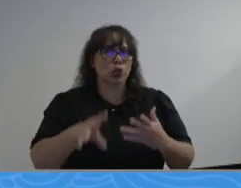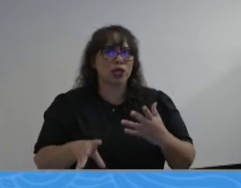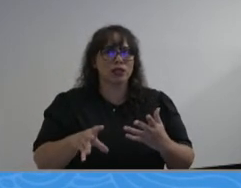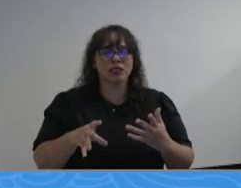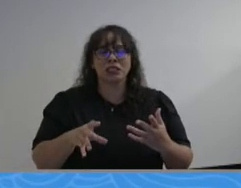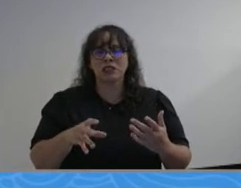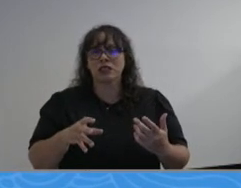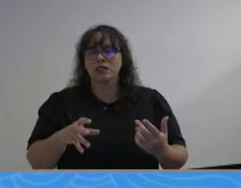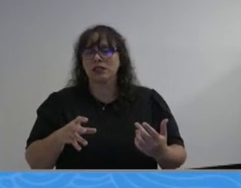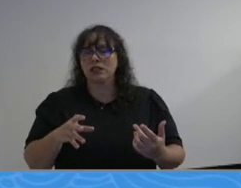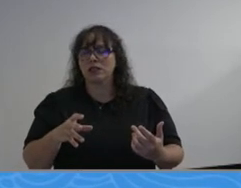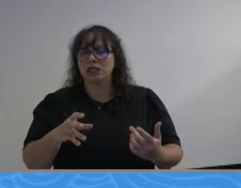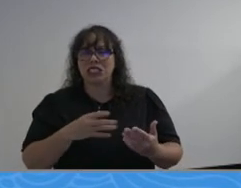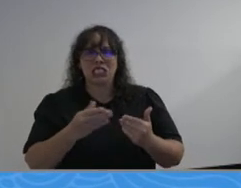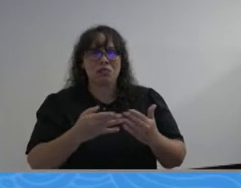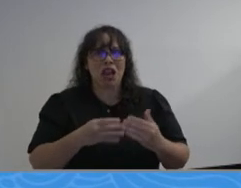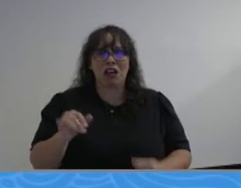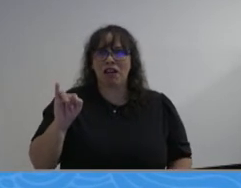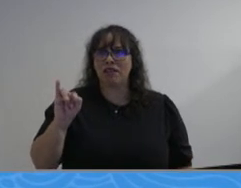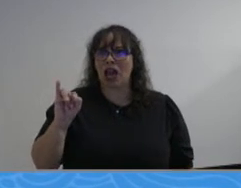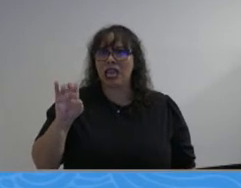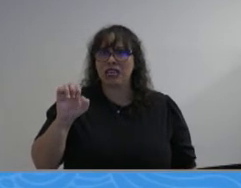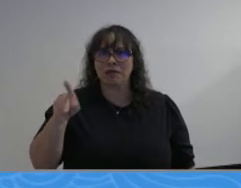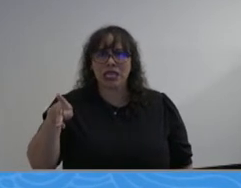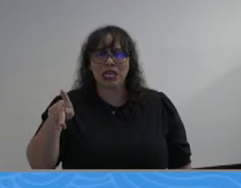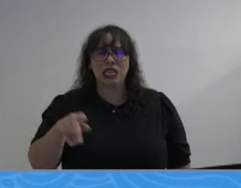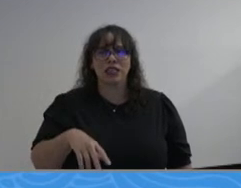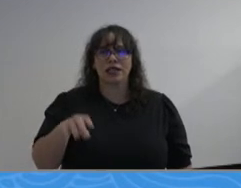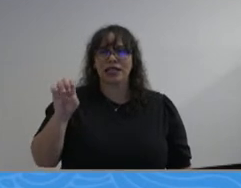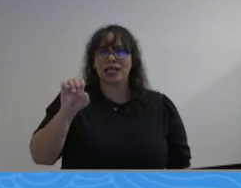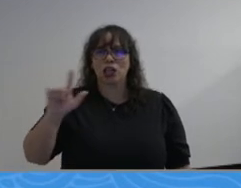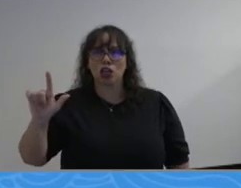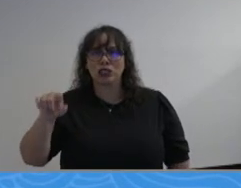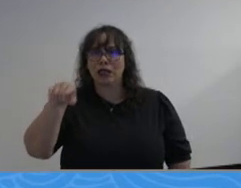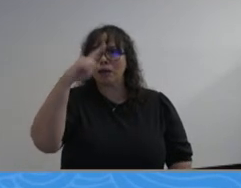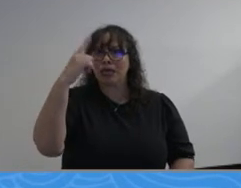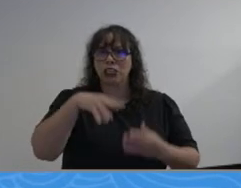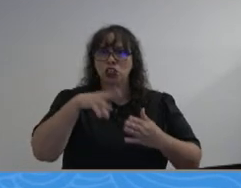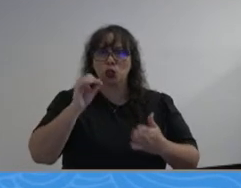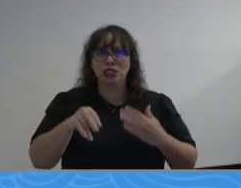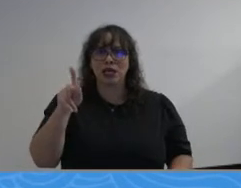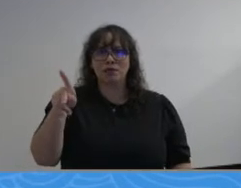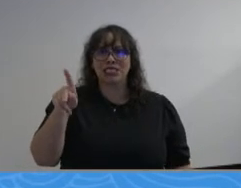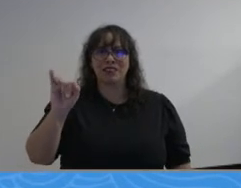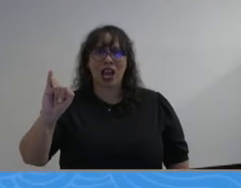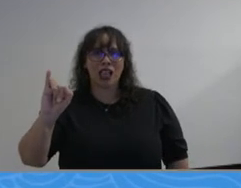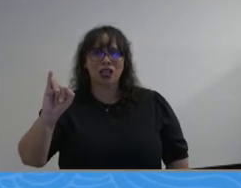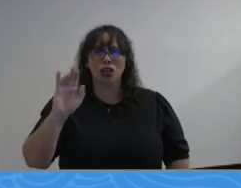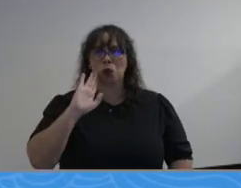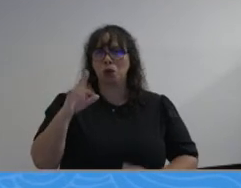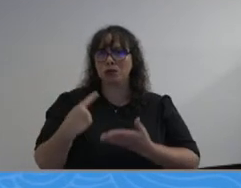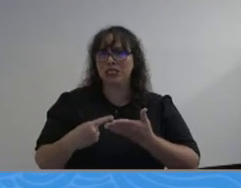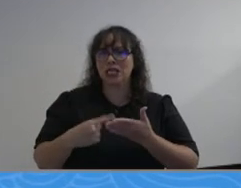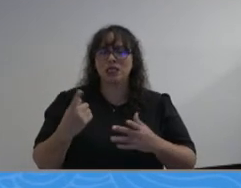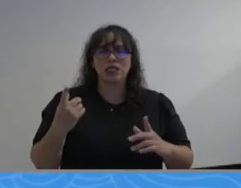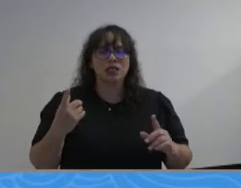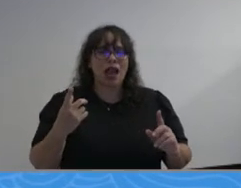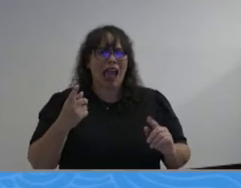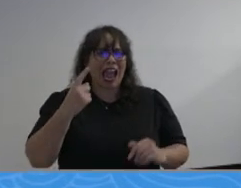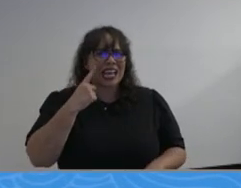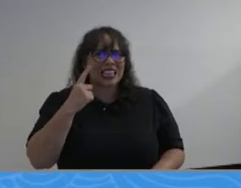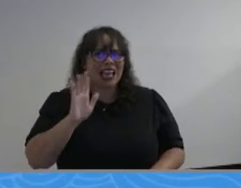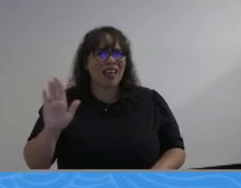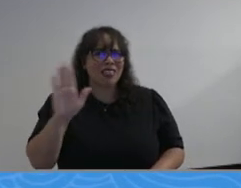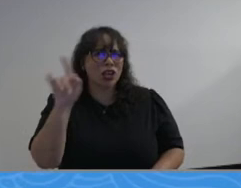that is those with IEPs, English learners, our Black students, or Pacific Islanders, which will be discussed. Those, I think